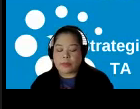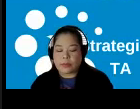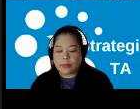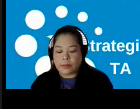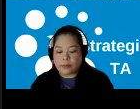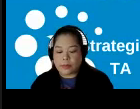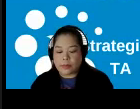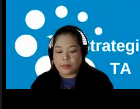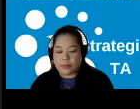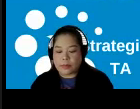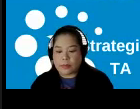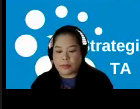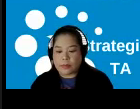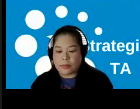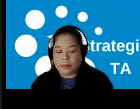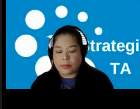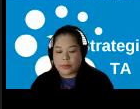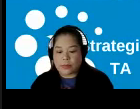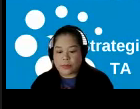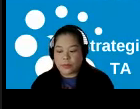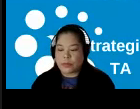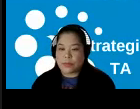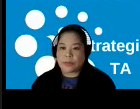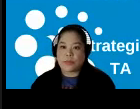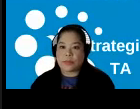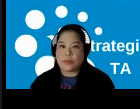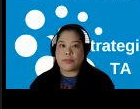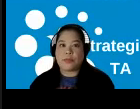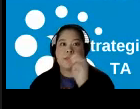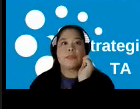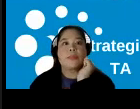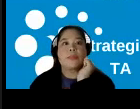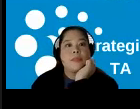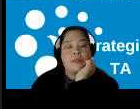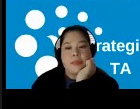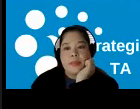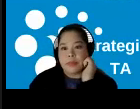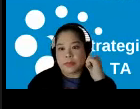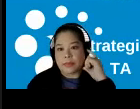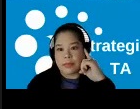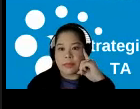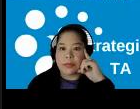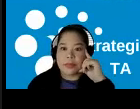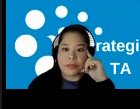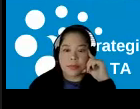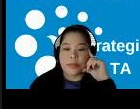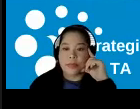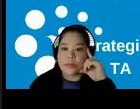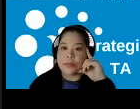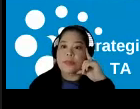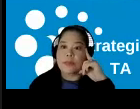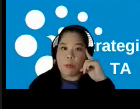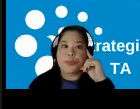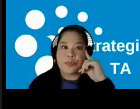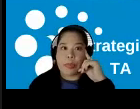their community. So I think that these are the kind of conversations that need to